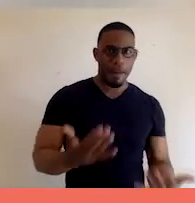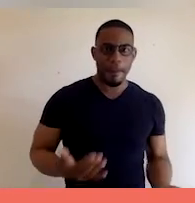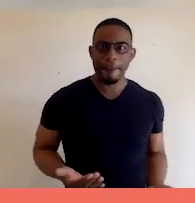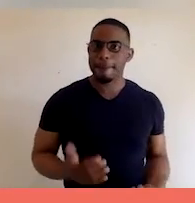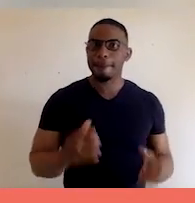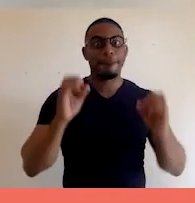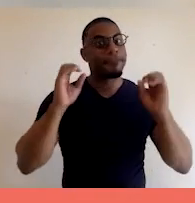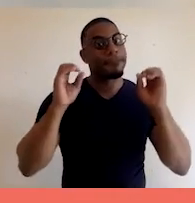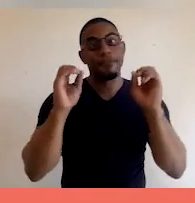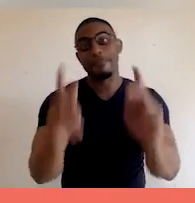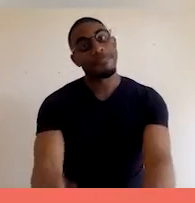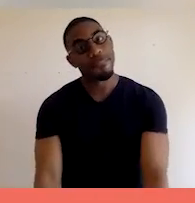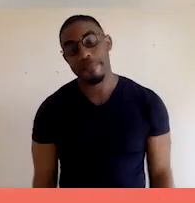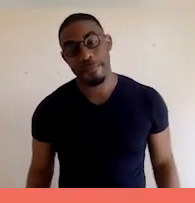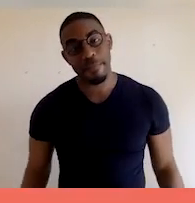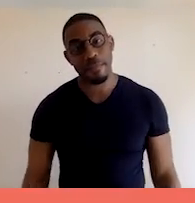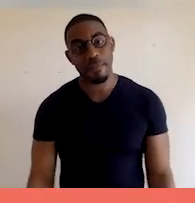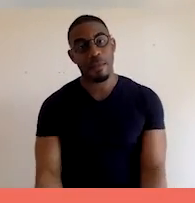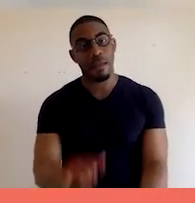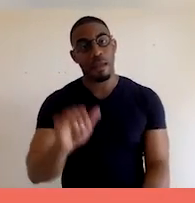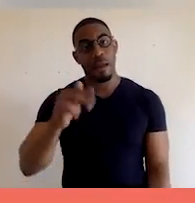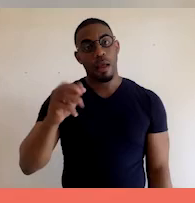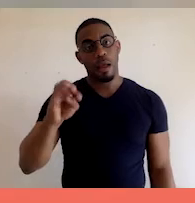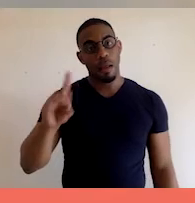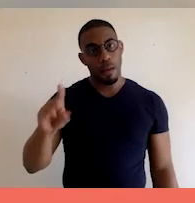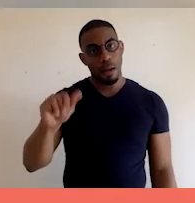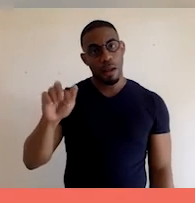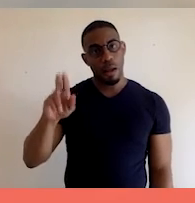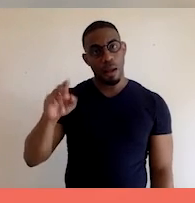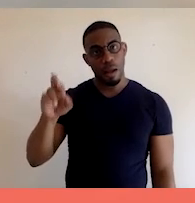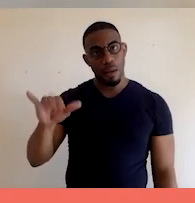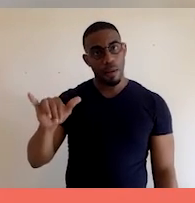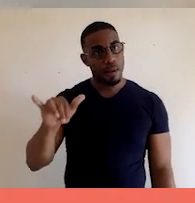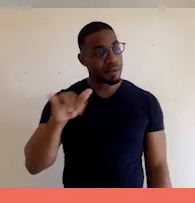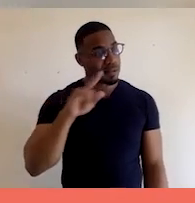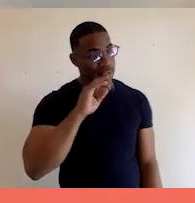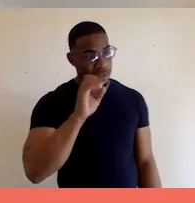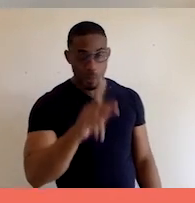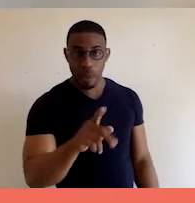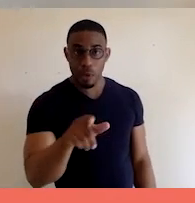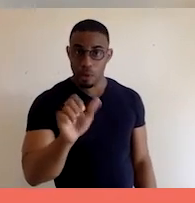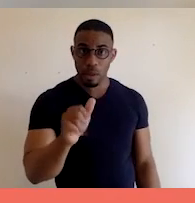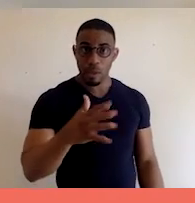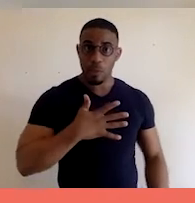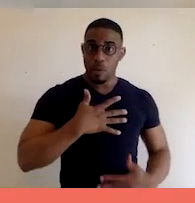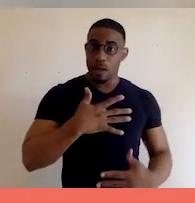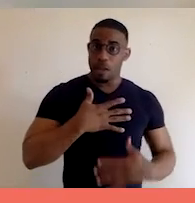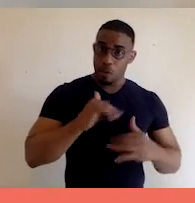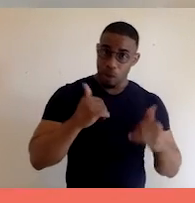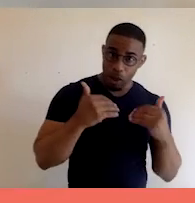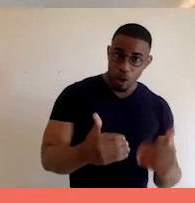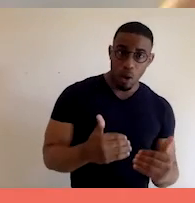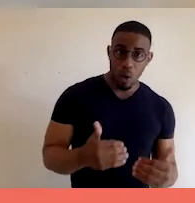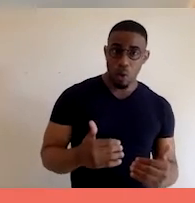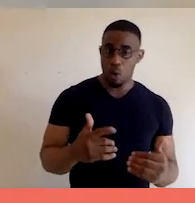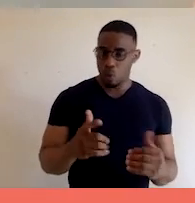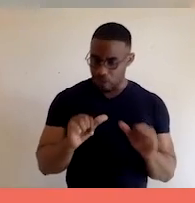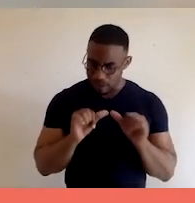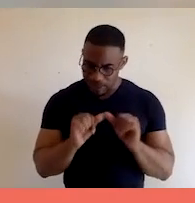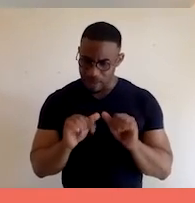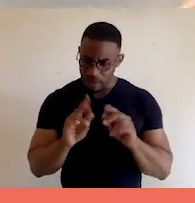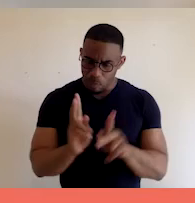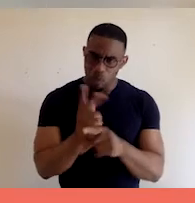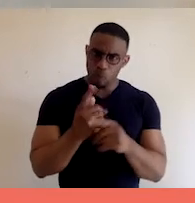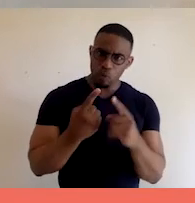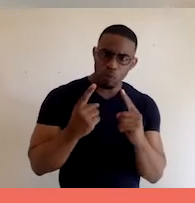it's okay. Ahmaud Arbery, it's okay. You can breathe, you can go, you can keep